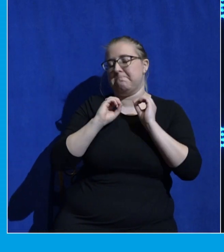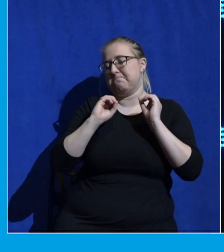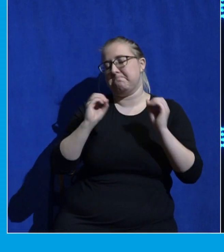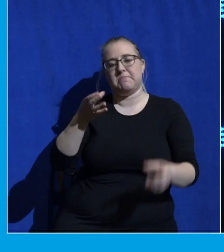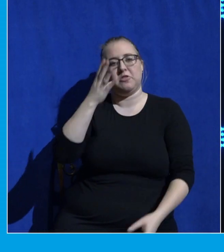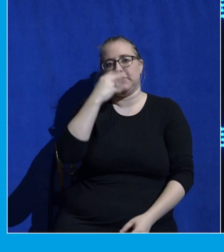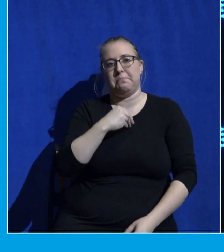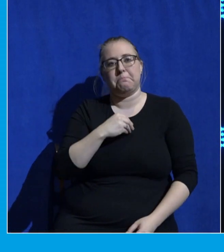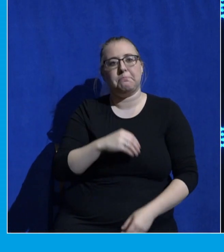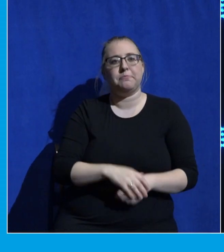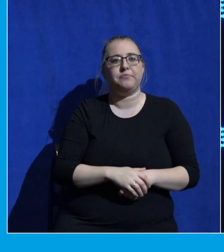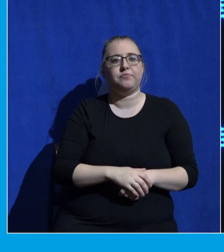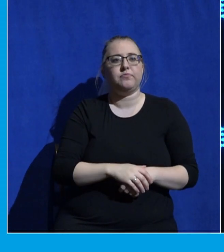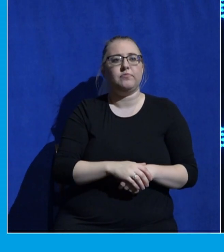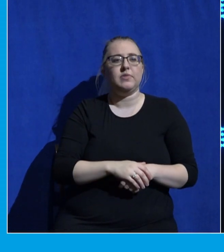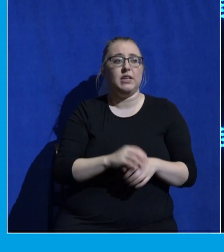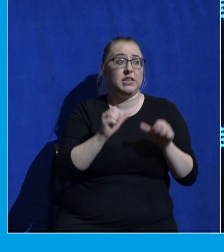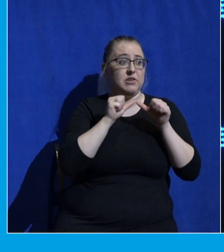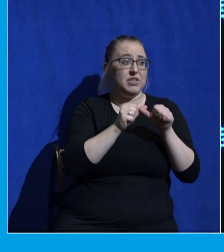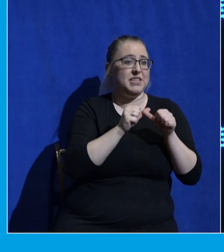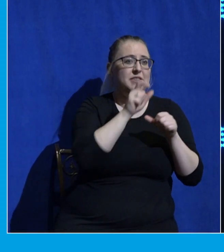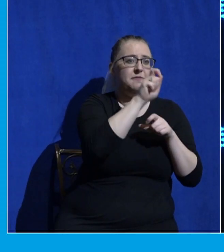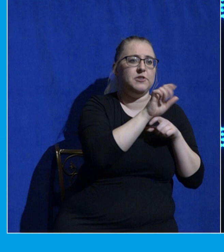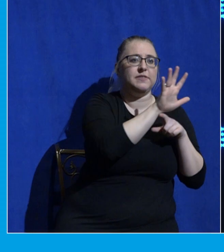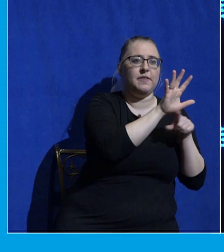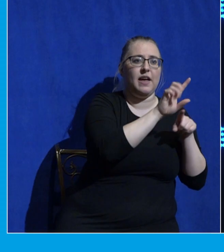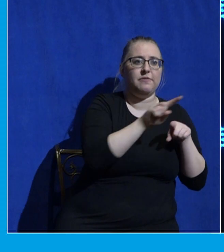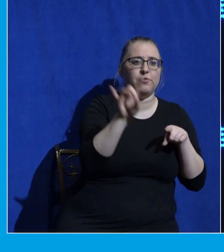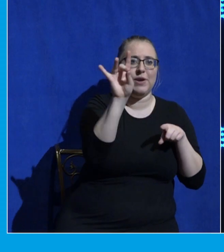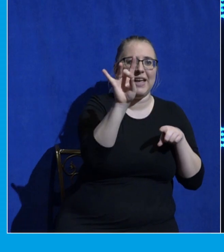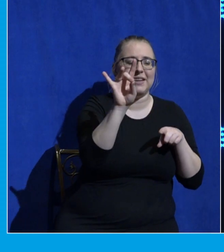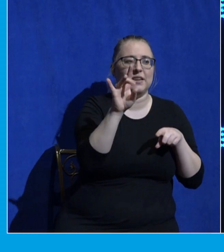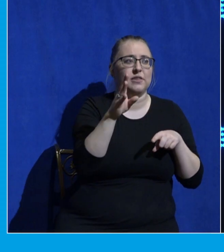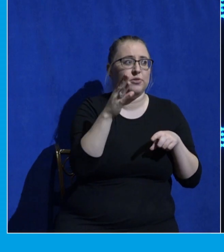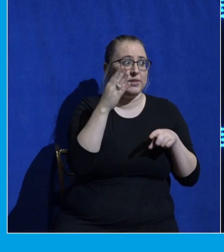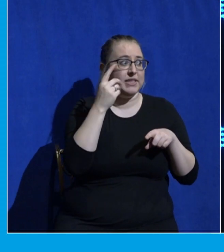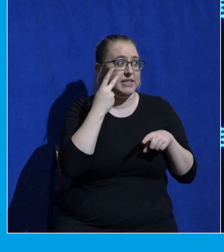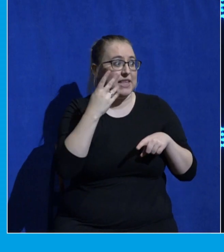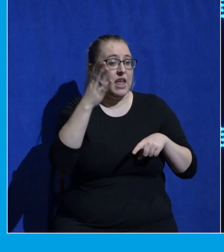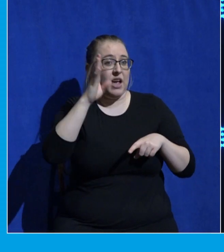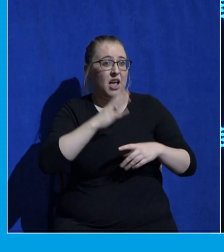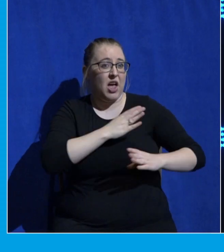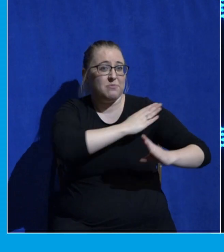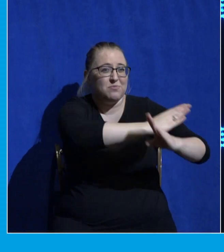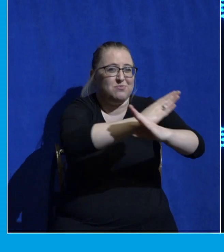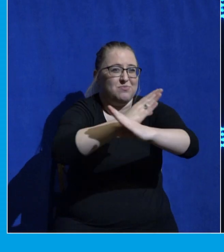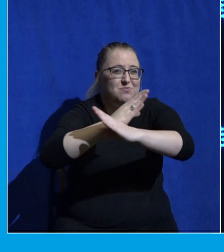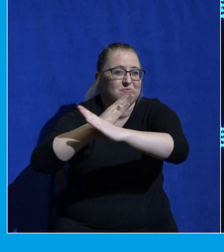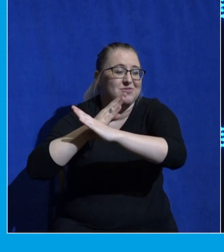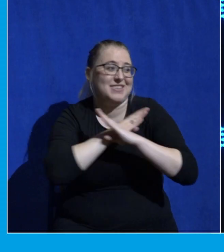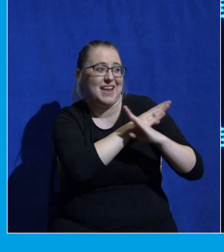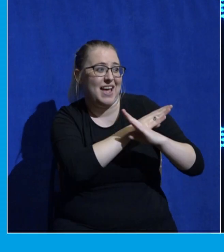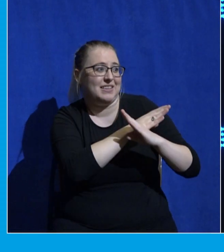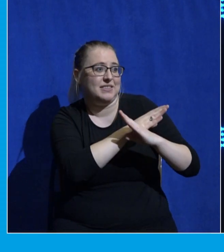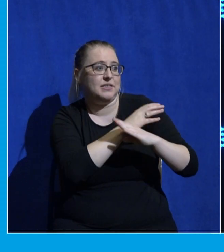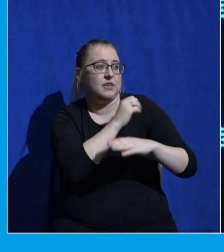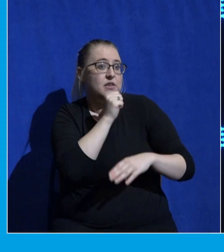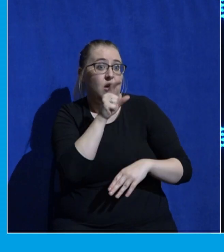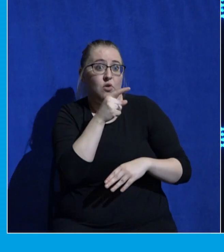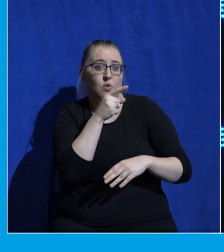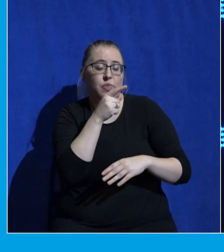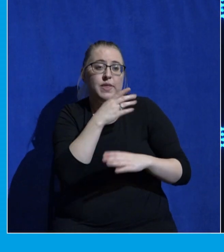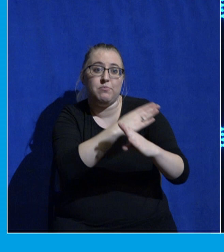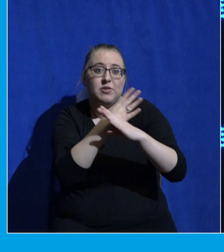going. Verses 5-8, we see God as a protector. We see that God not only gives security and protection against the sun,